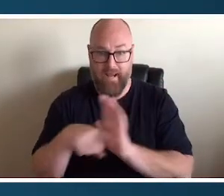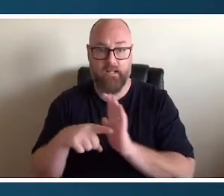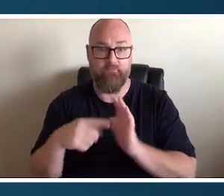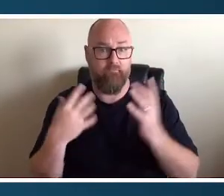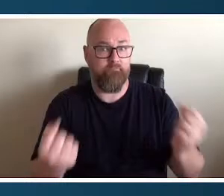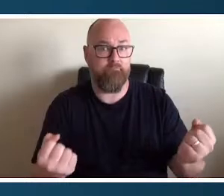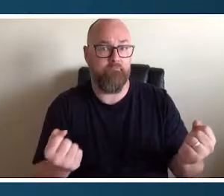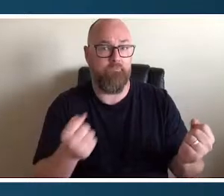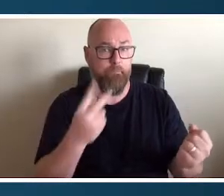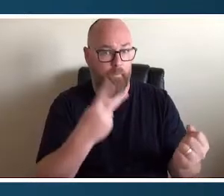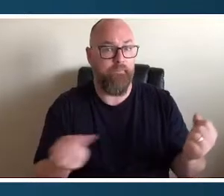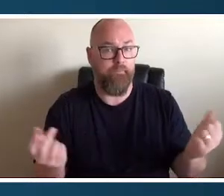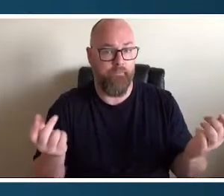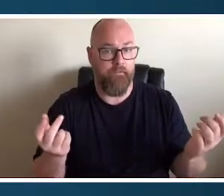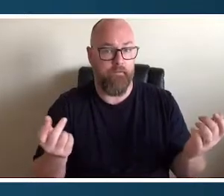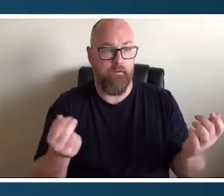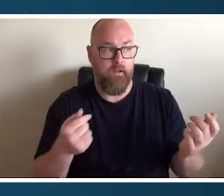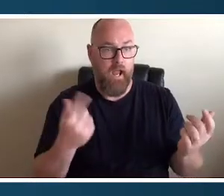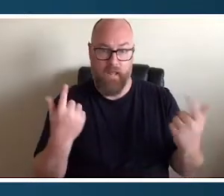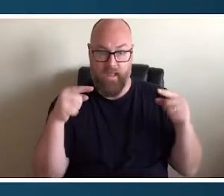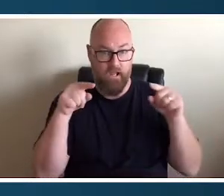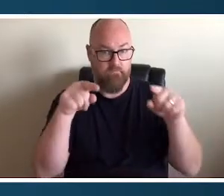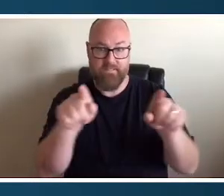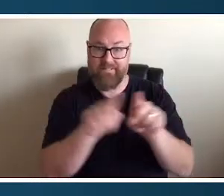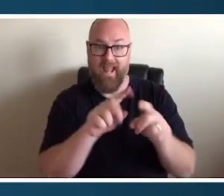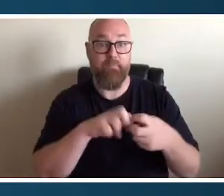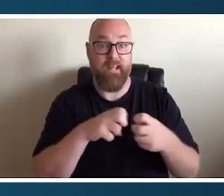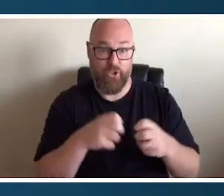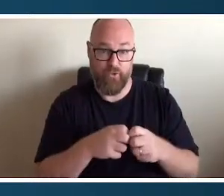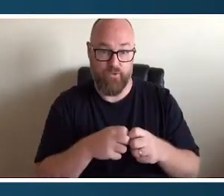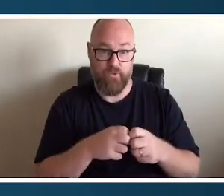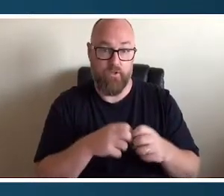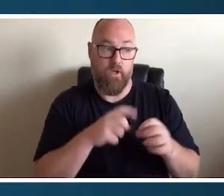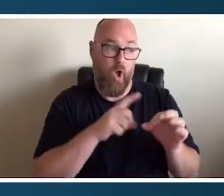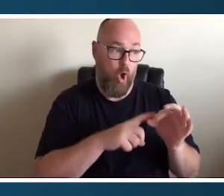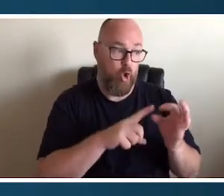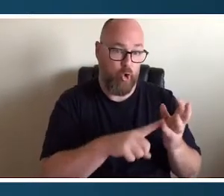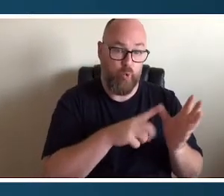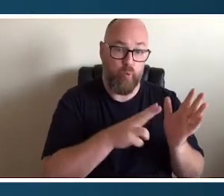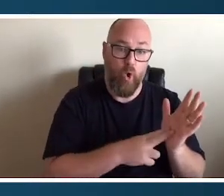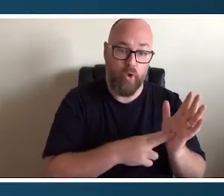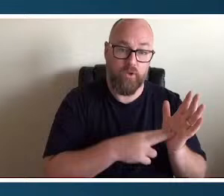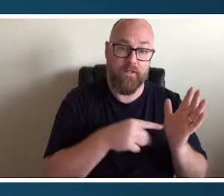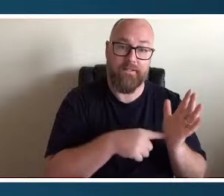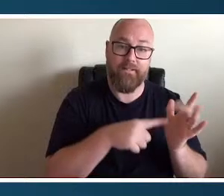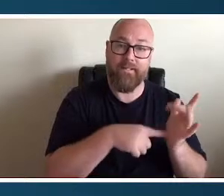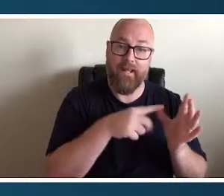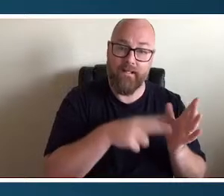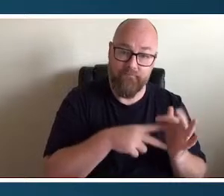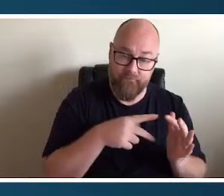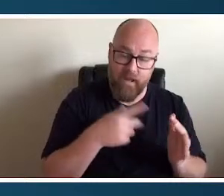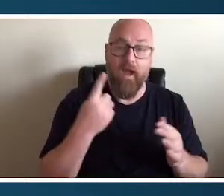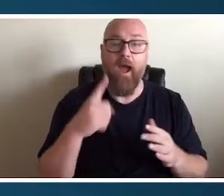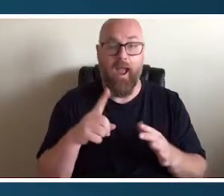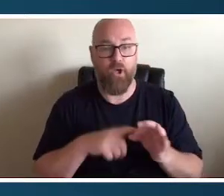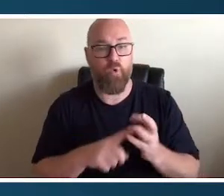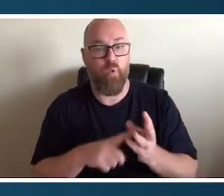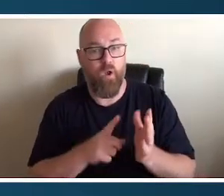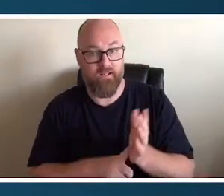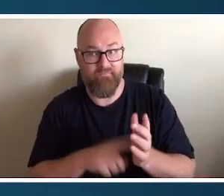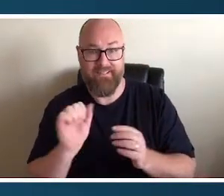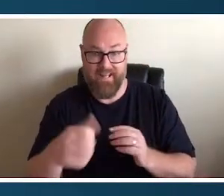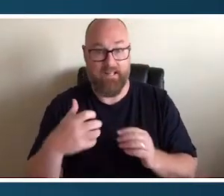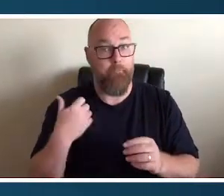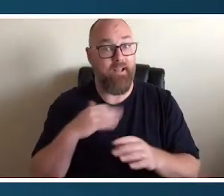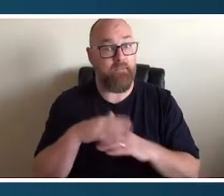they spoke to the same issues that we found in the quantitative data in terms of family breakdown. Yes, there are complaints about that, but there are also